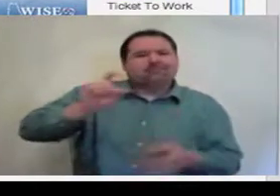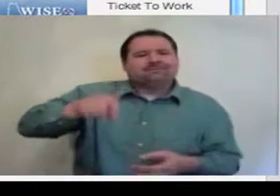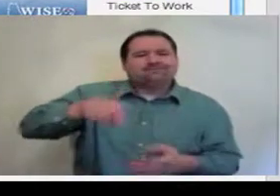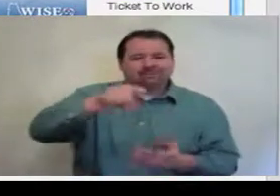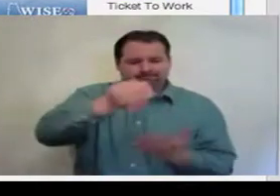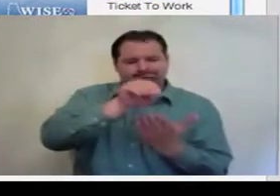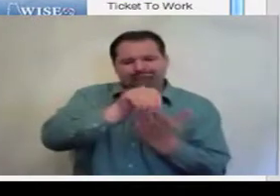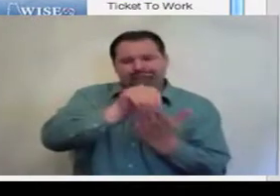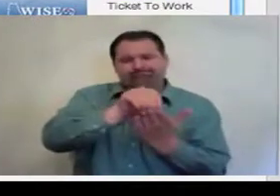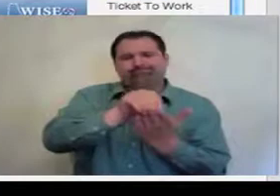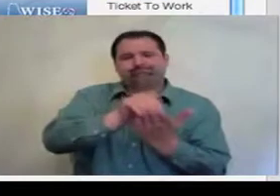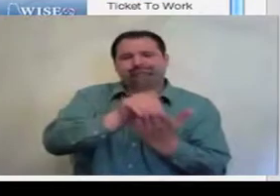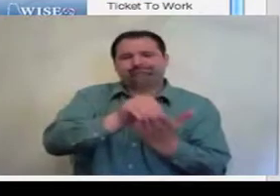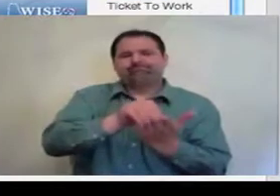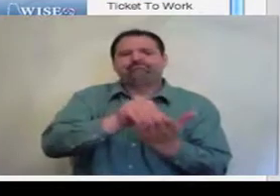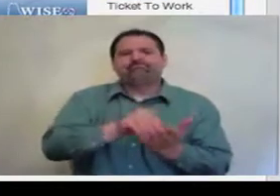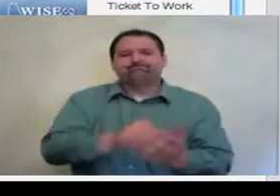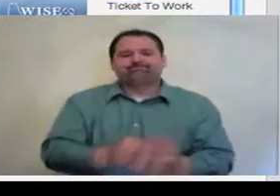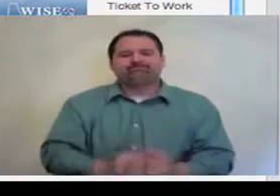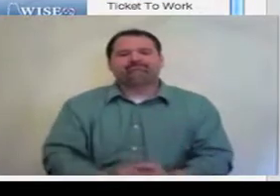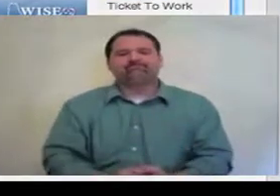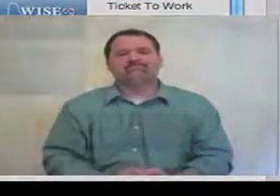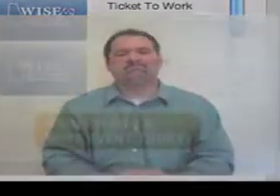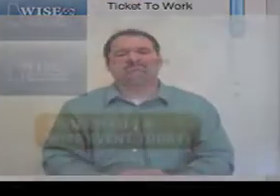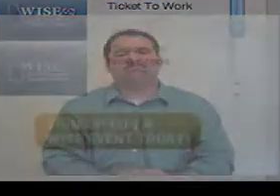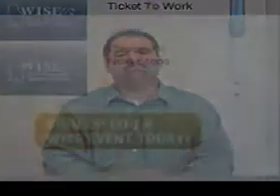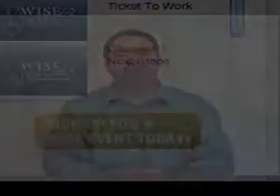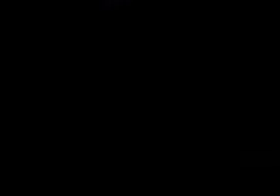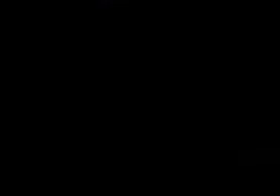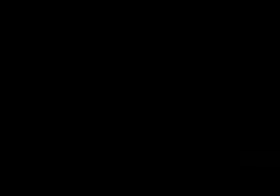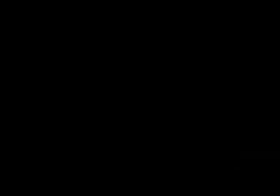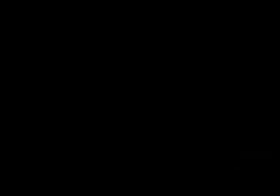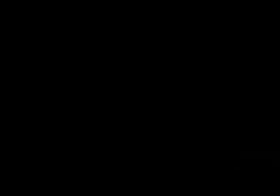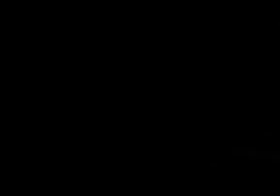is going to be, and what you need their assistance with.